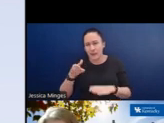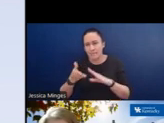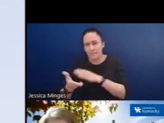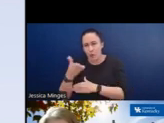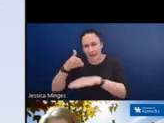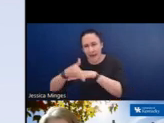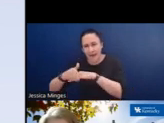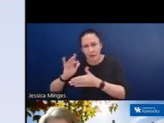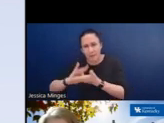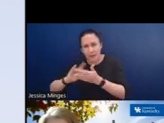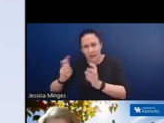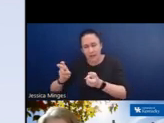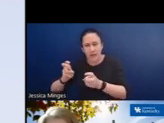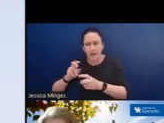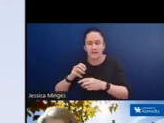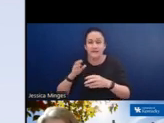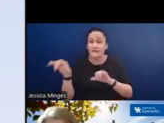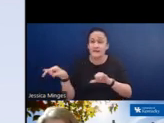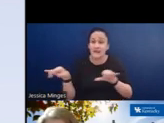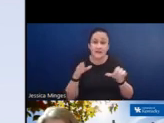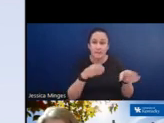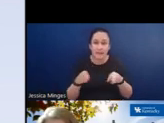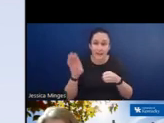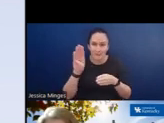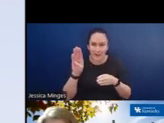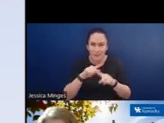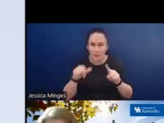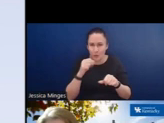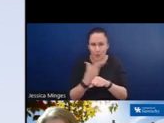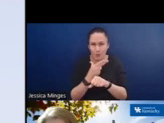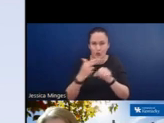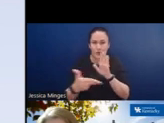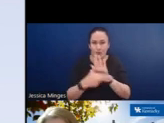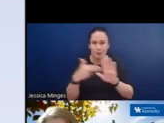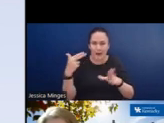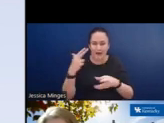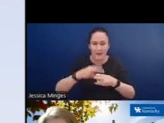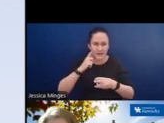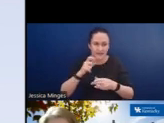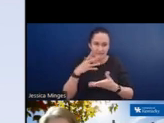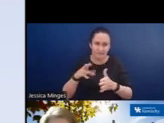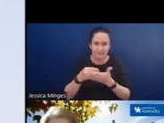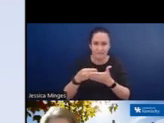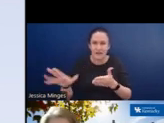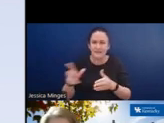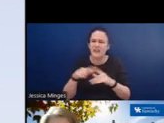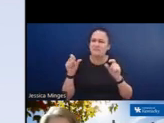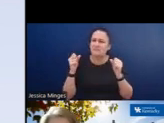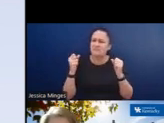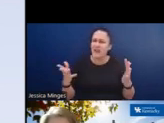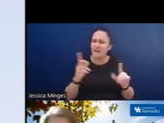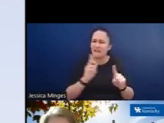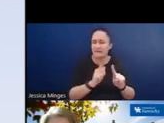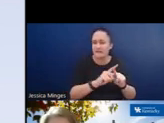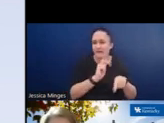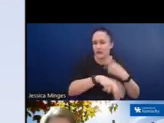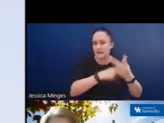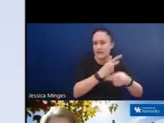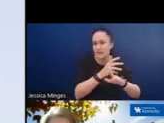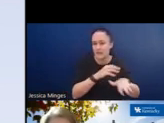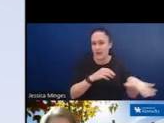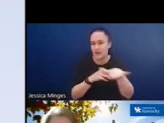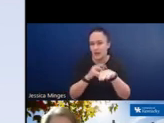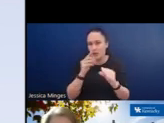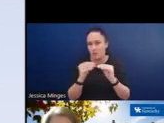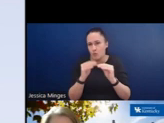B, but we don't use the brand name because it's quite expensive, but there are a lot of generics out there that are cheaper. So